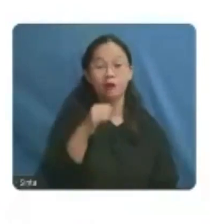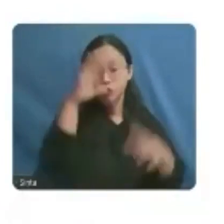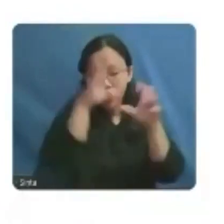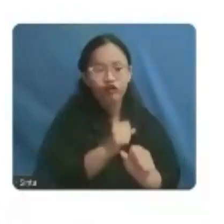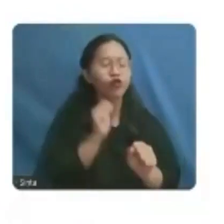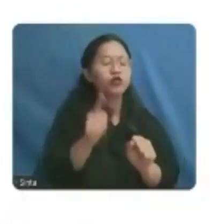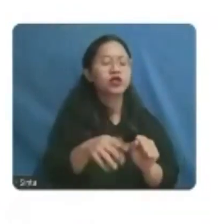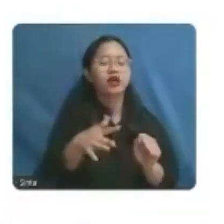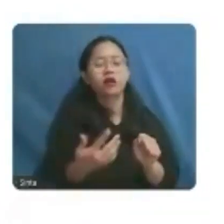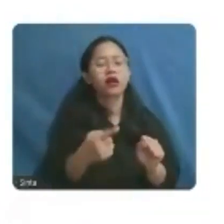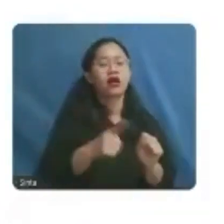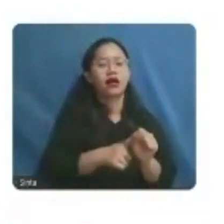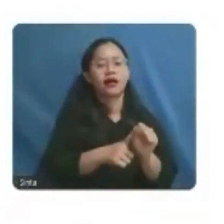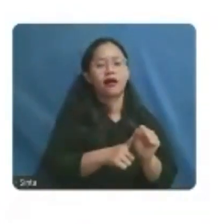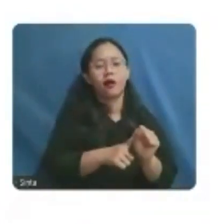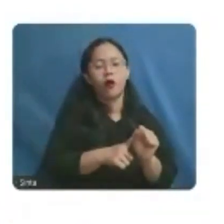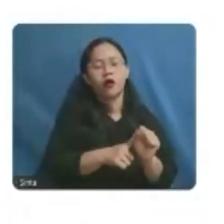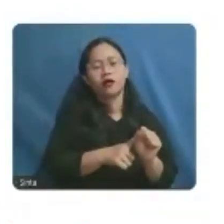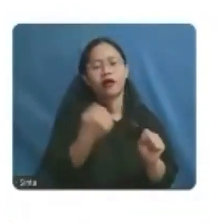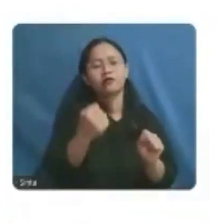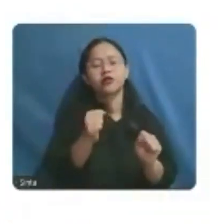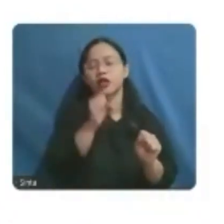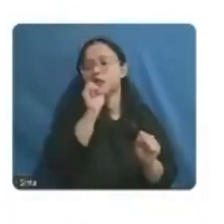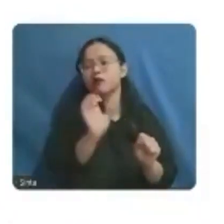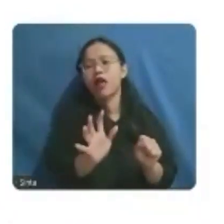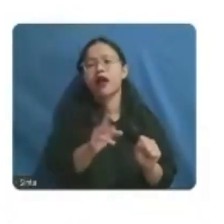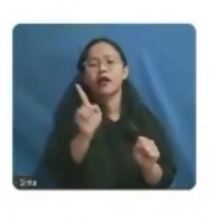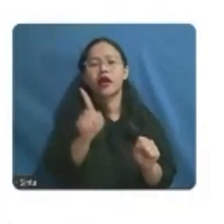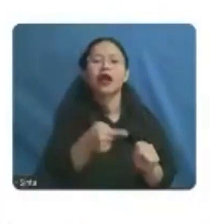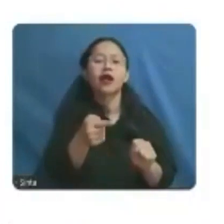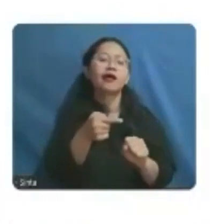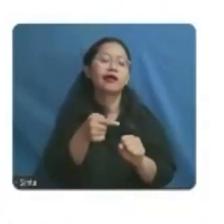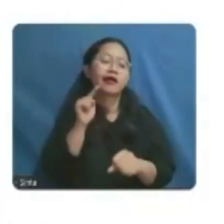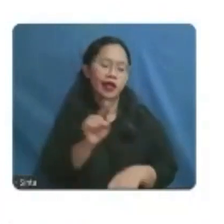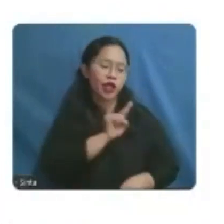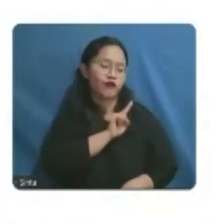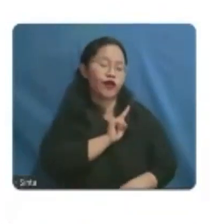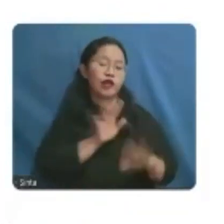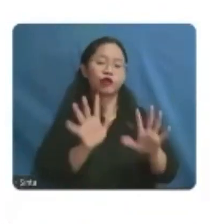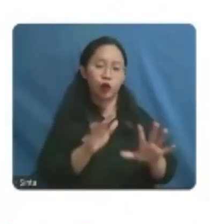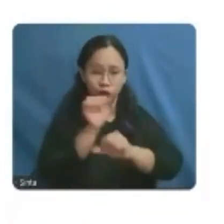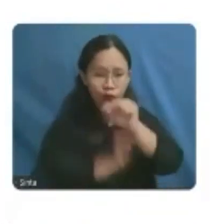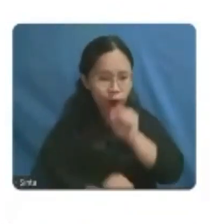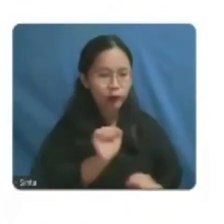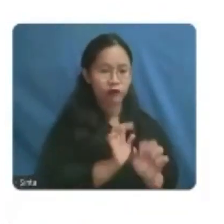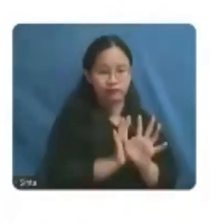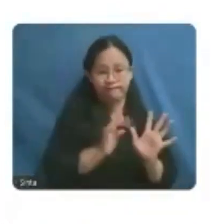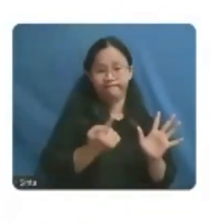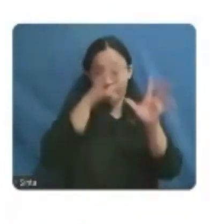on the reducing air pollution, or and trying to mitigate